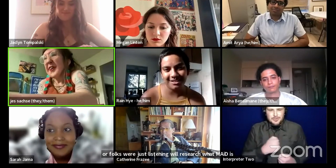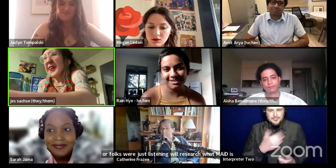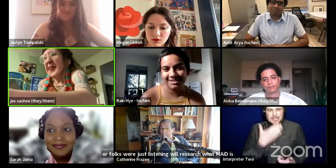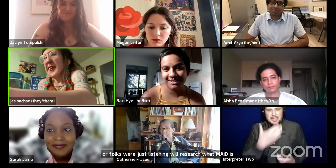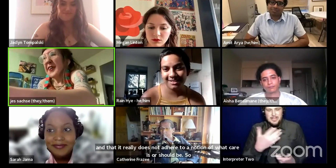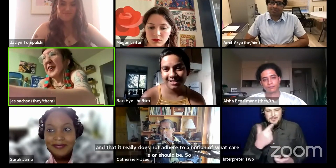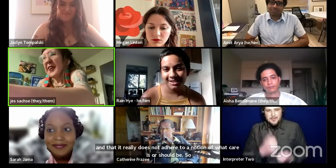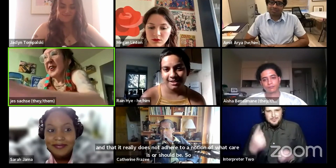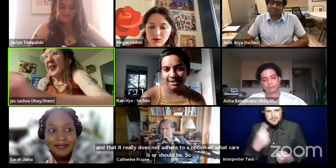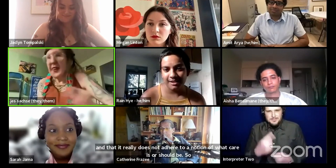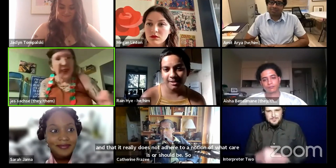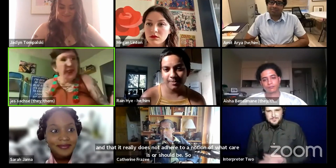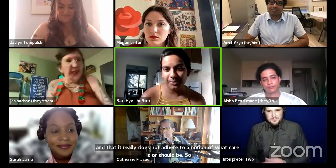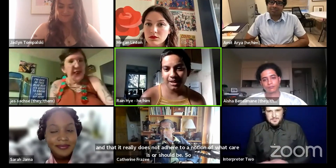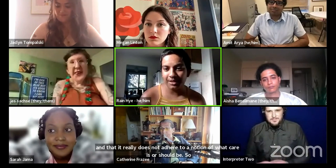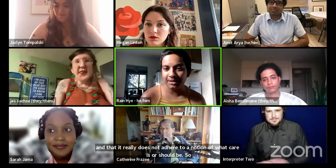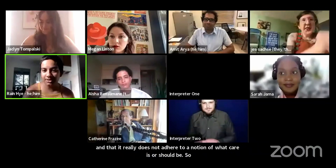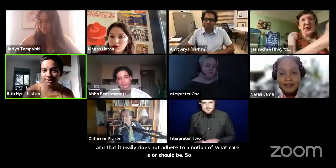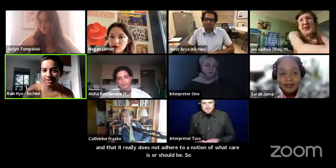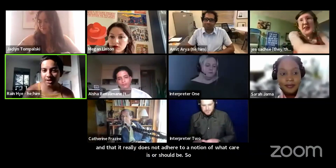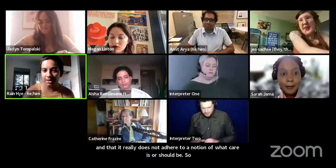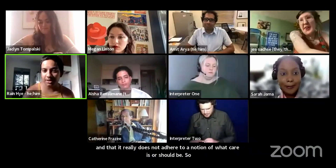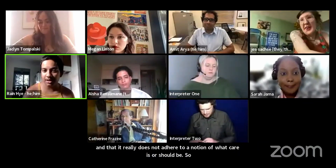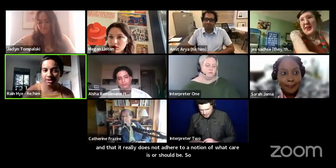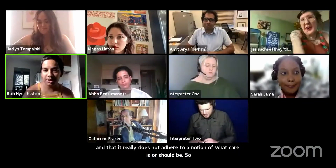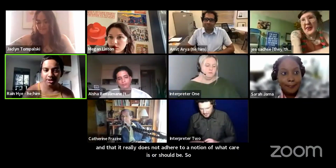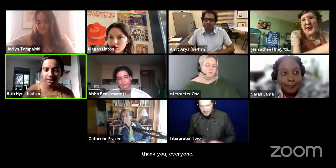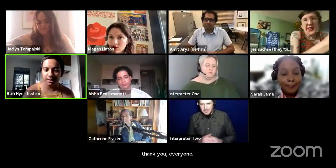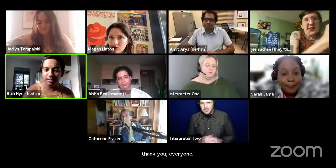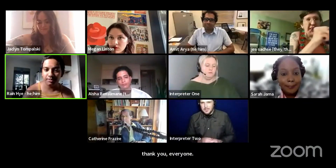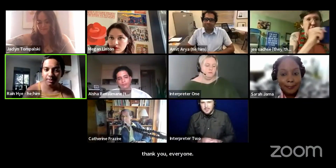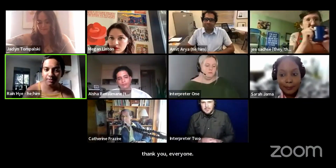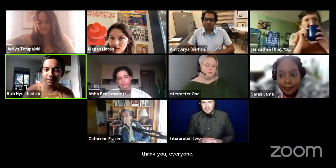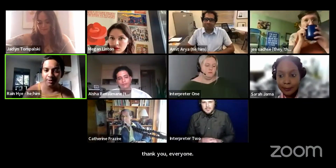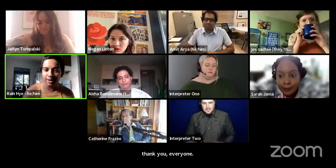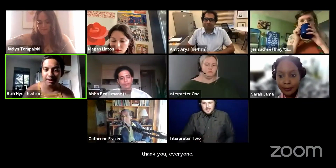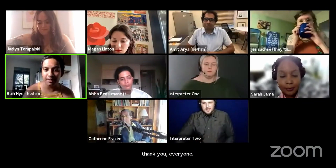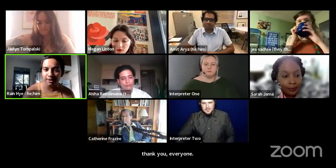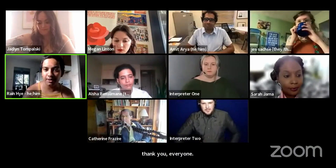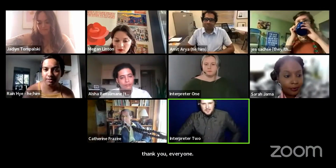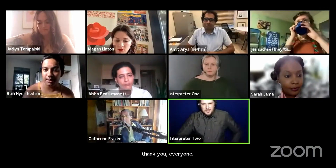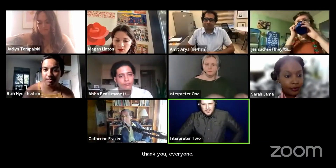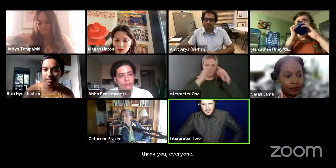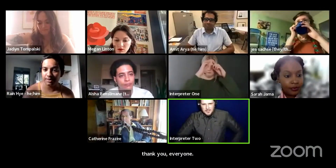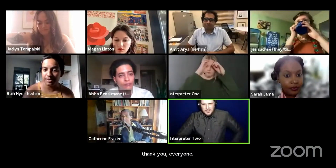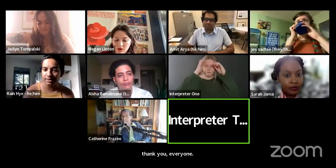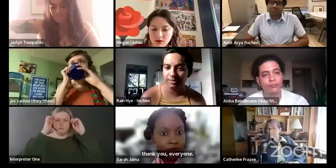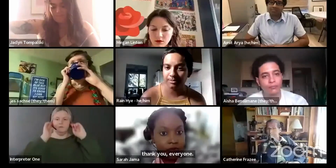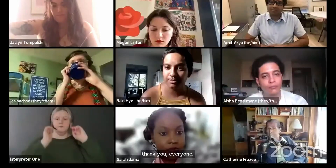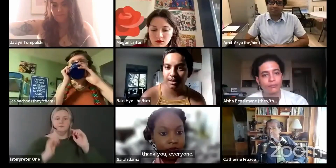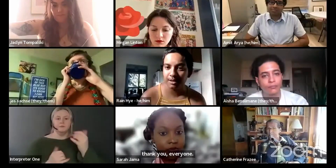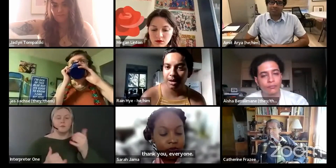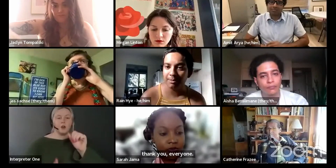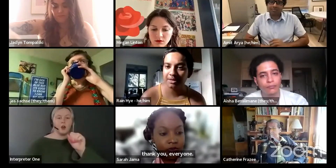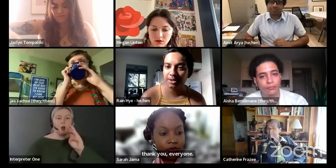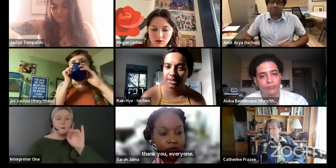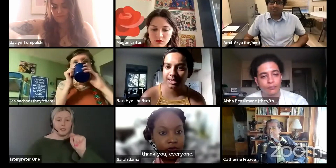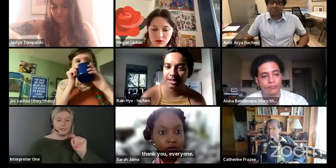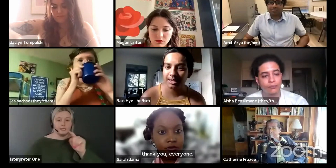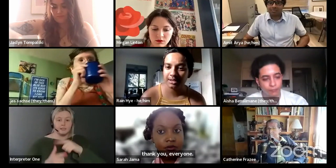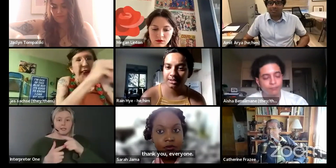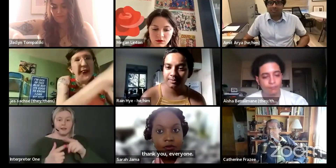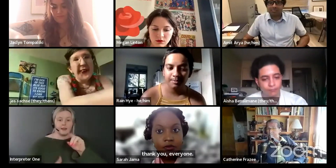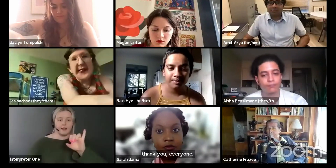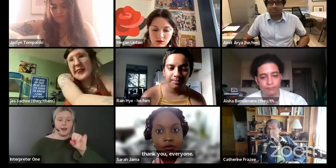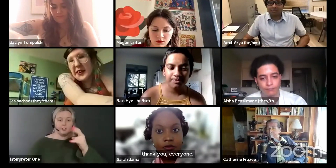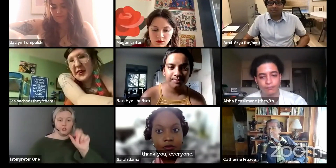Thank you, Jess. I think it's just Amit and Aisha before we have our moment. So Amit, do you want